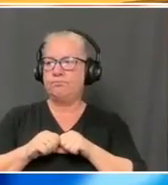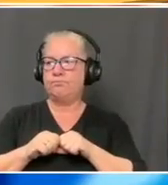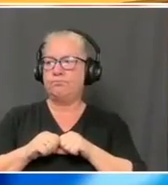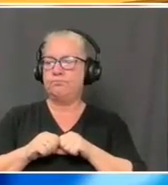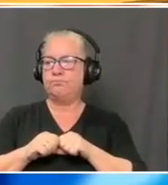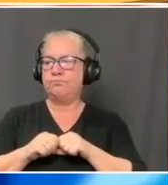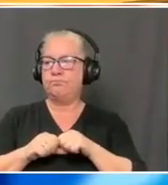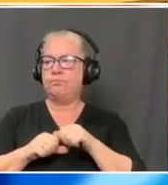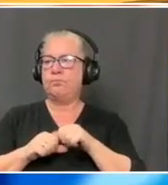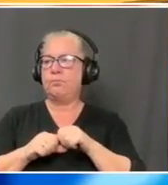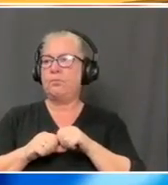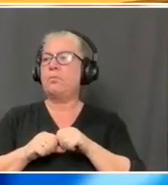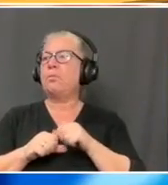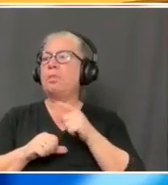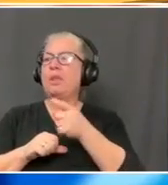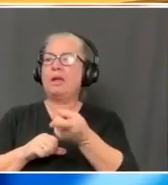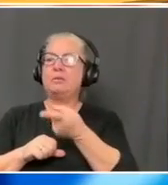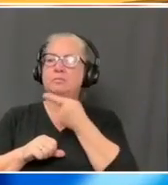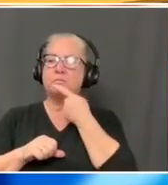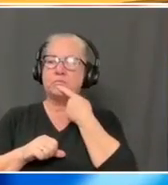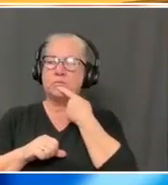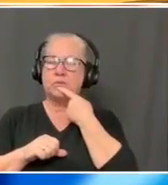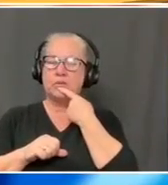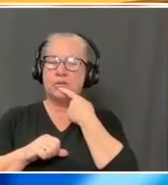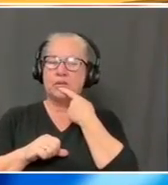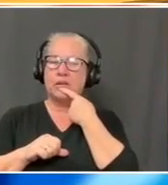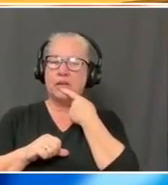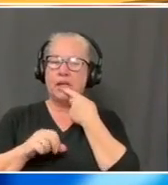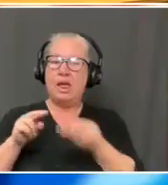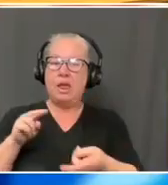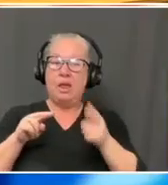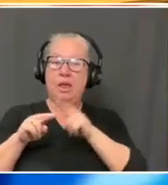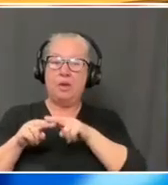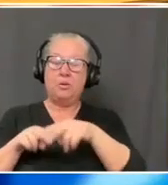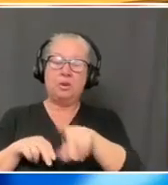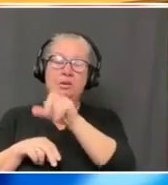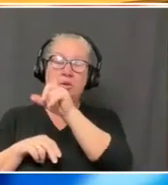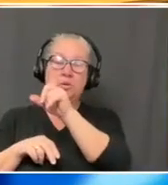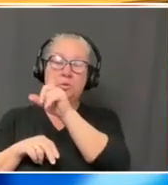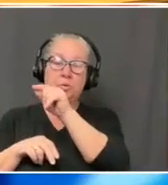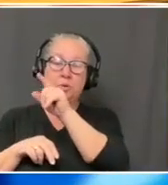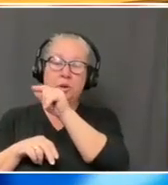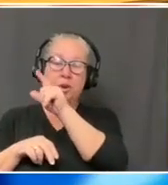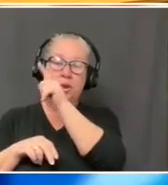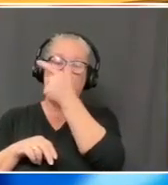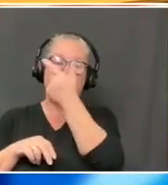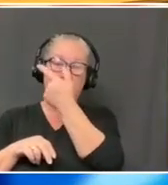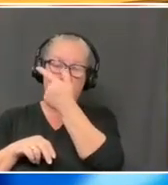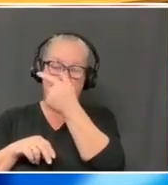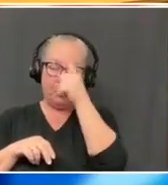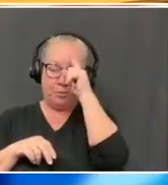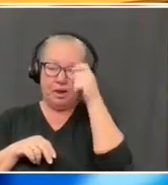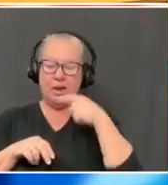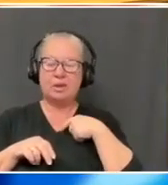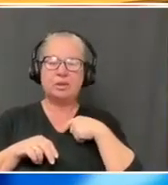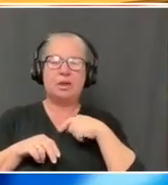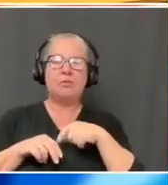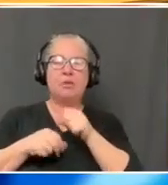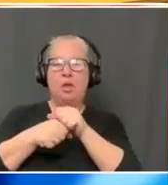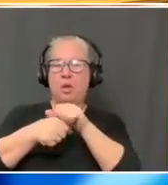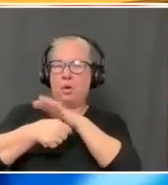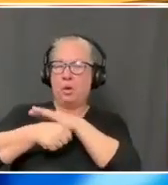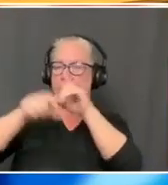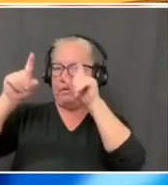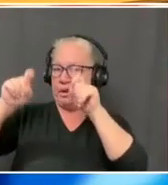6, you mentioned the increases in 2021 attributed to the COVID testing. Is it possible to